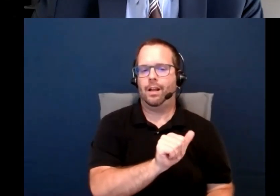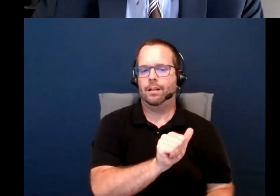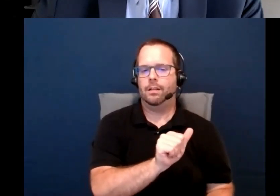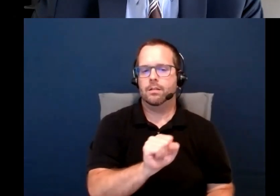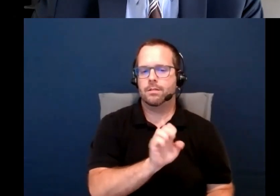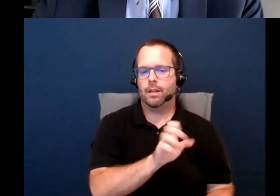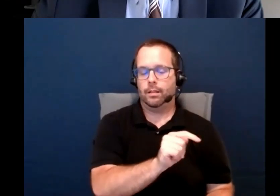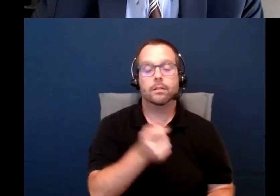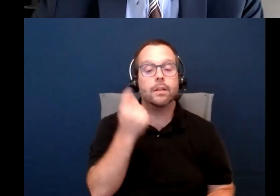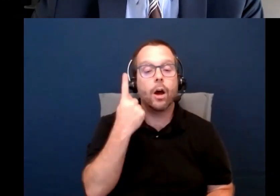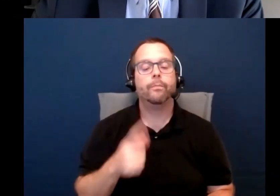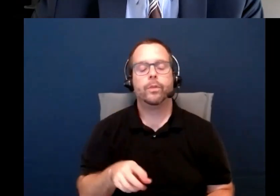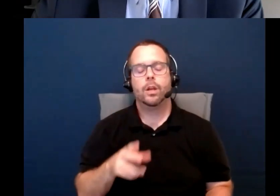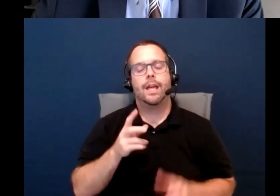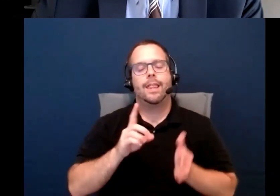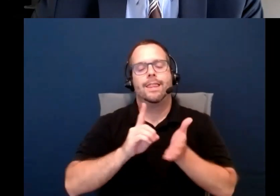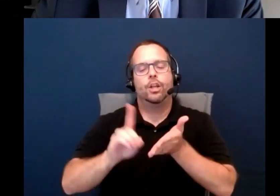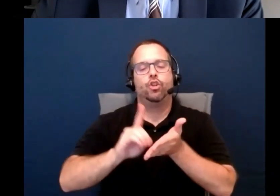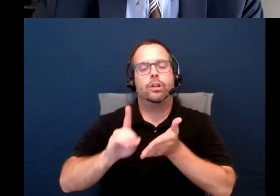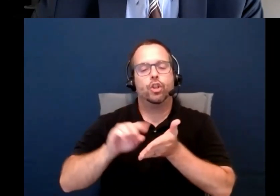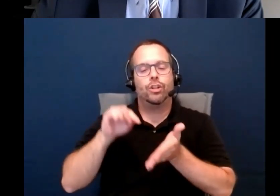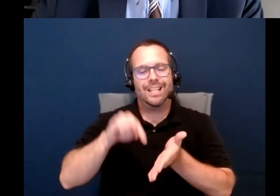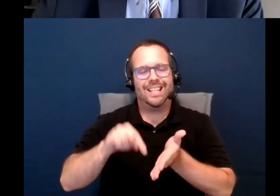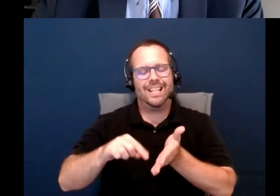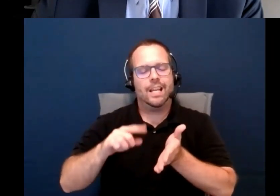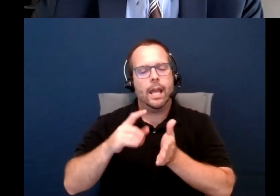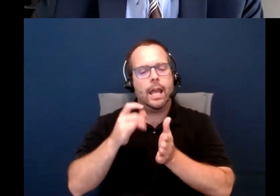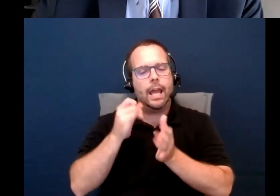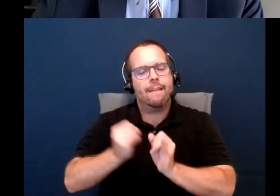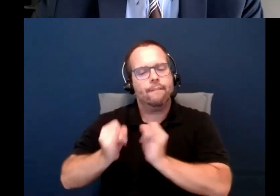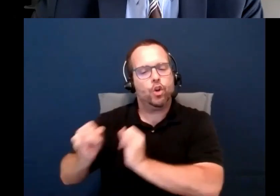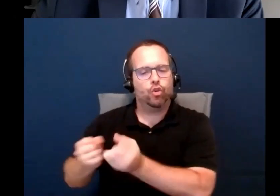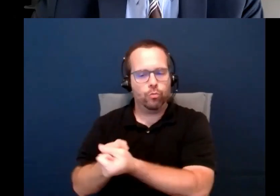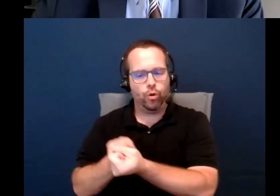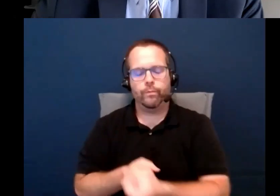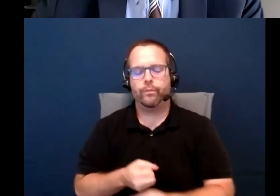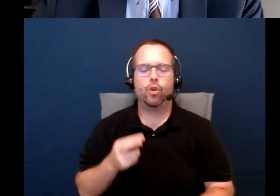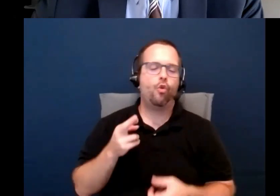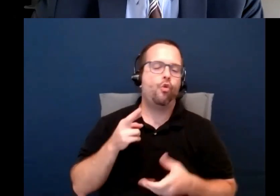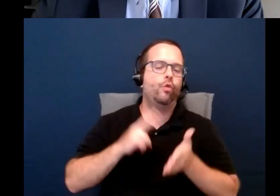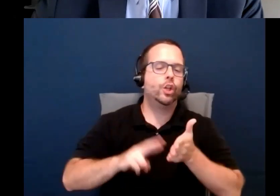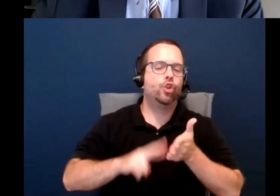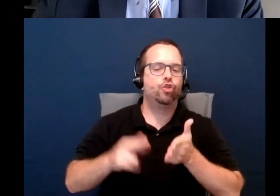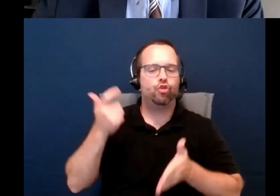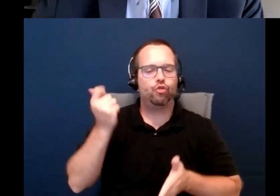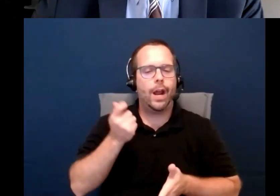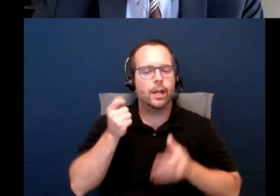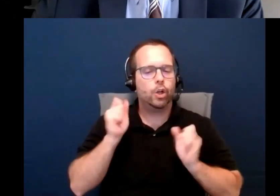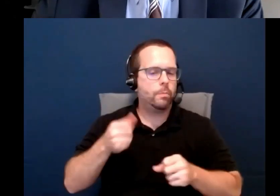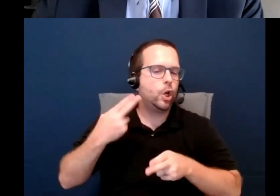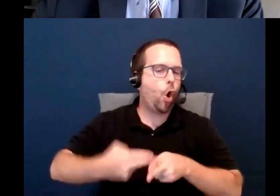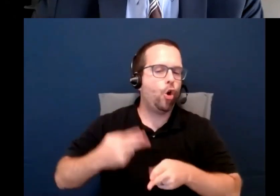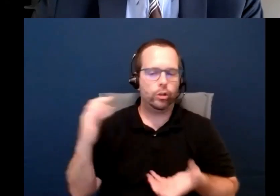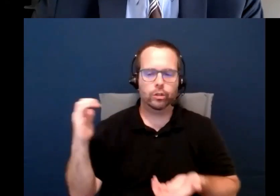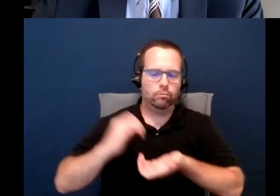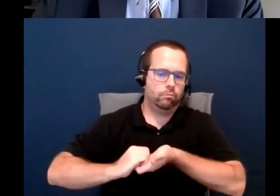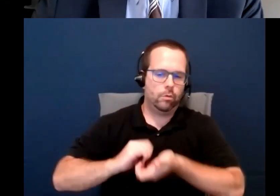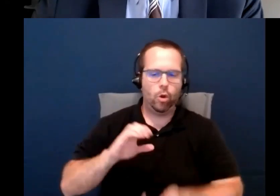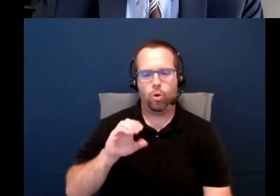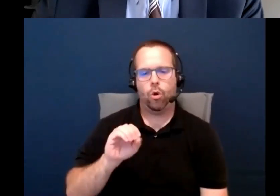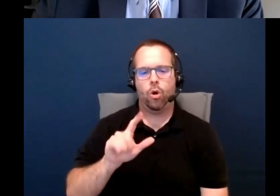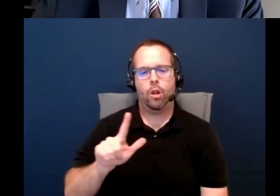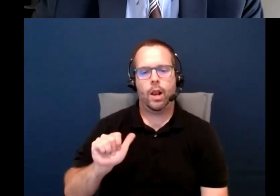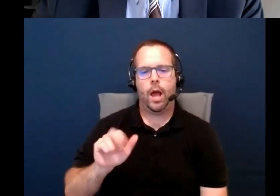dissertations are individually supported. Research grants can be collaborative. So those of you that asked